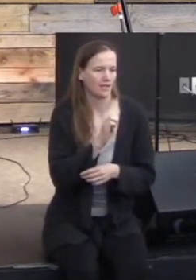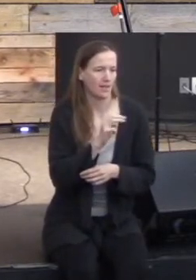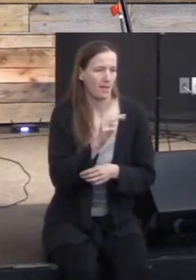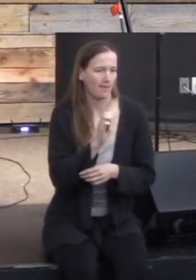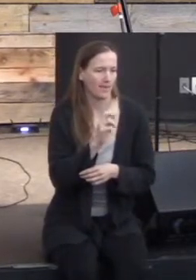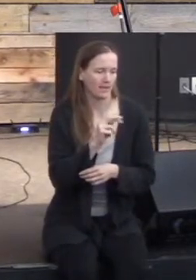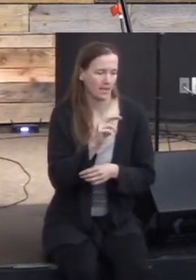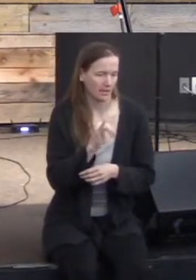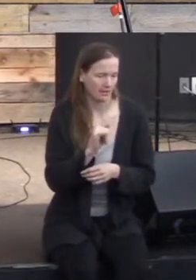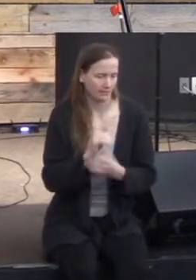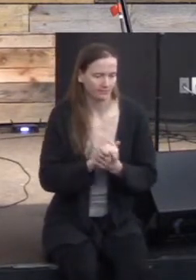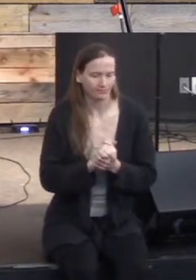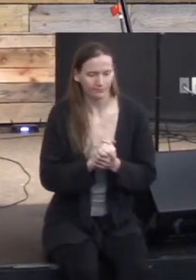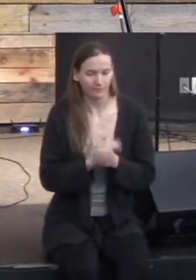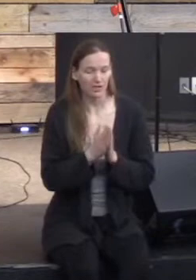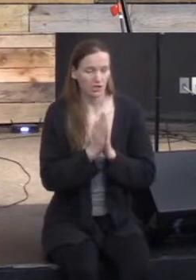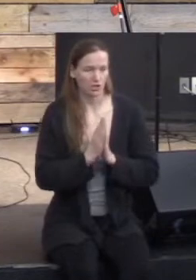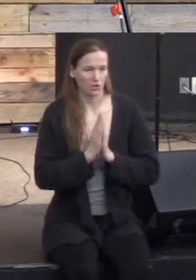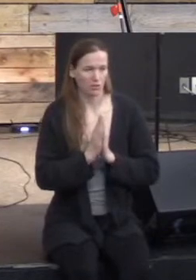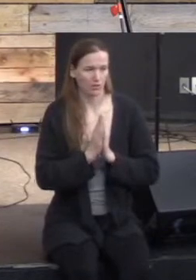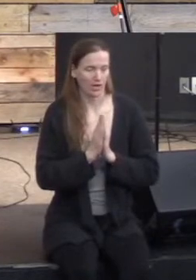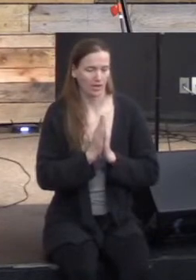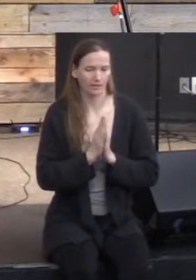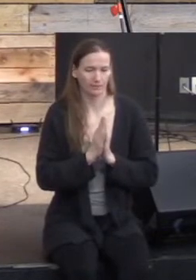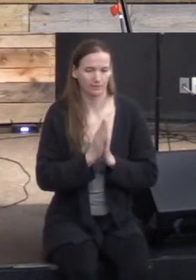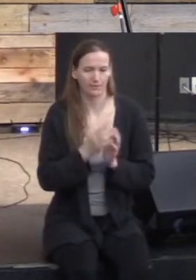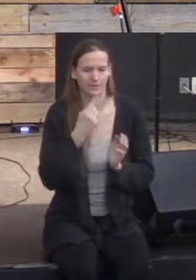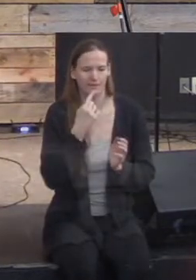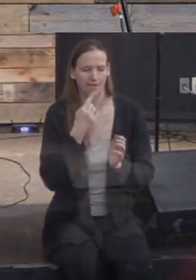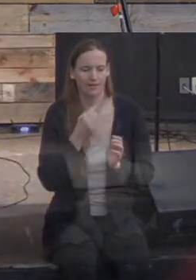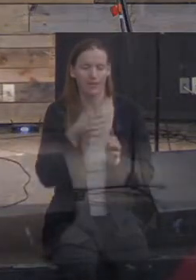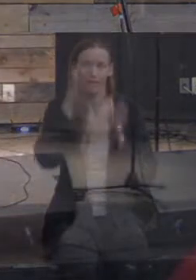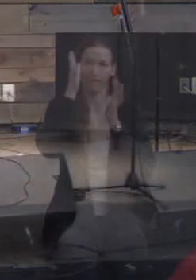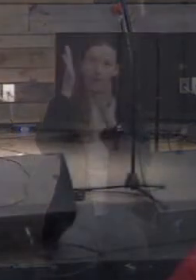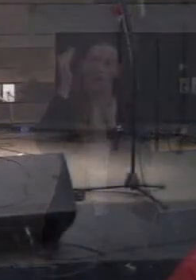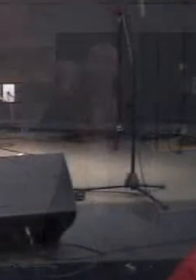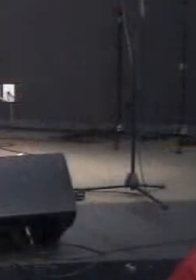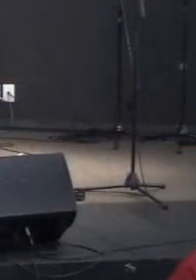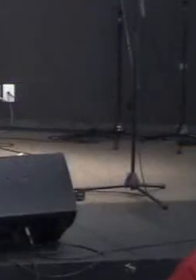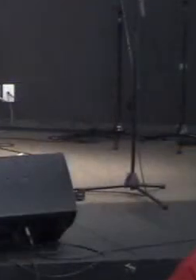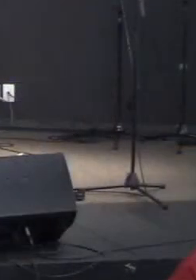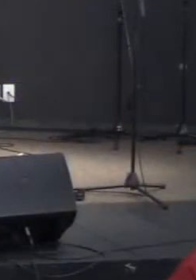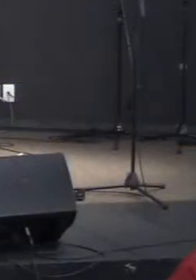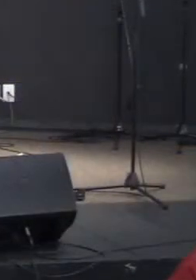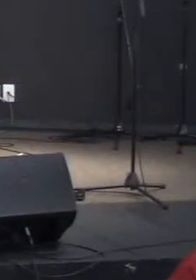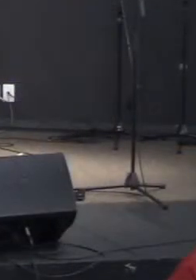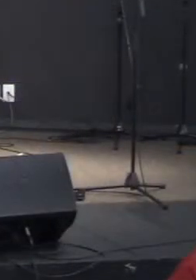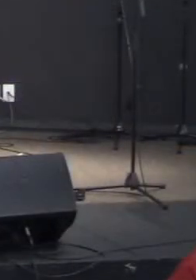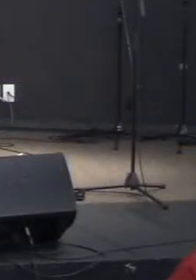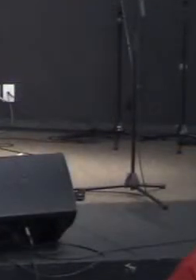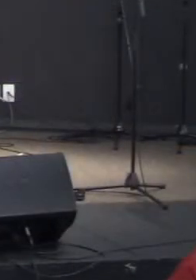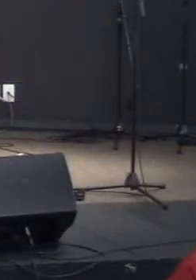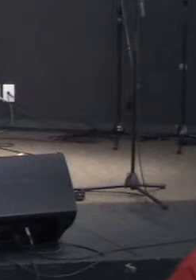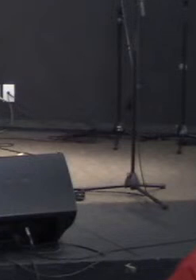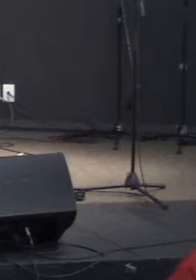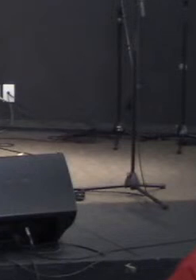he says, Father, if you are willing, take this cup from me, yet not my will, but yours be done.